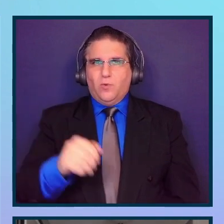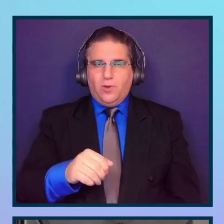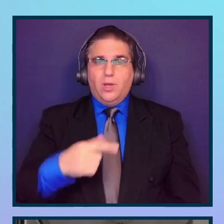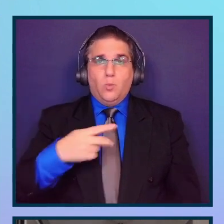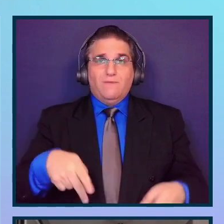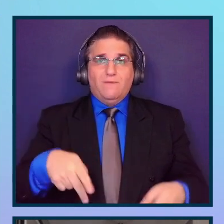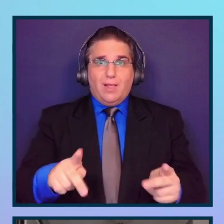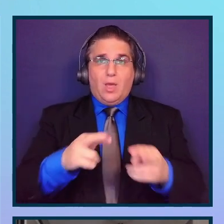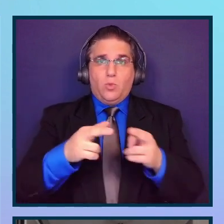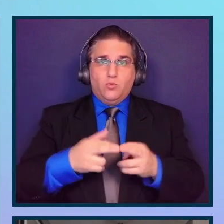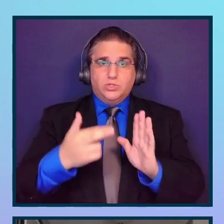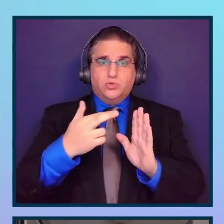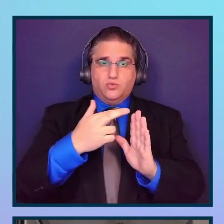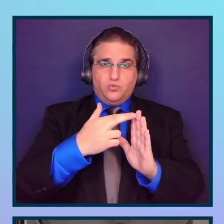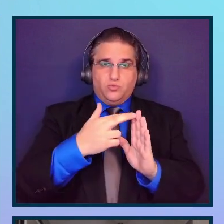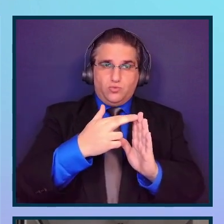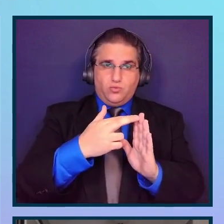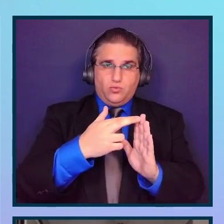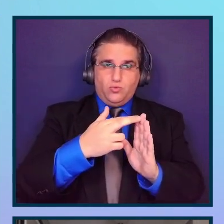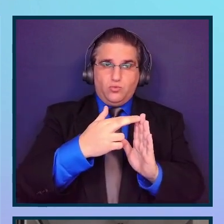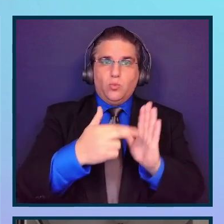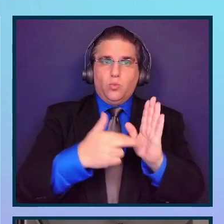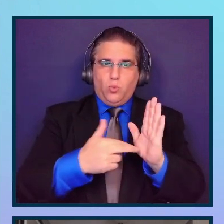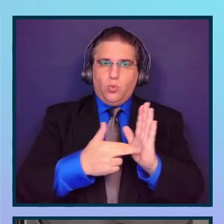the region rule to ignore buttons when used as a